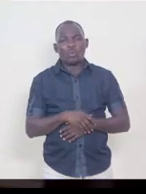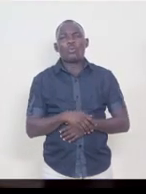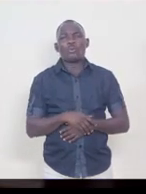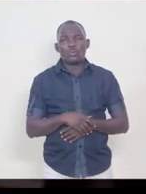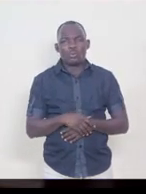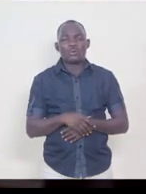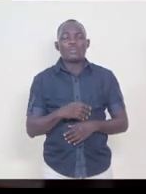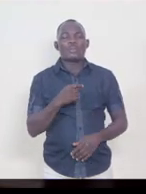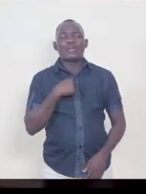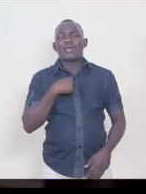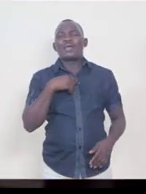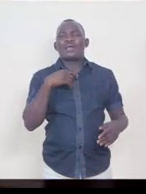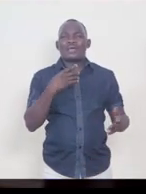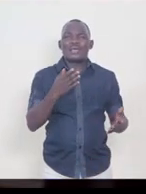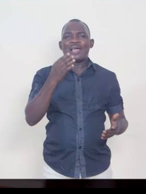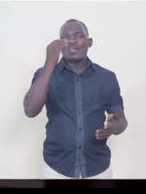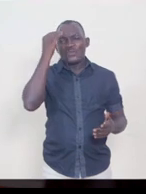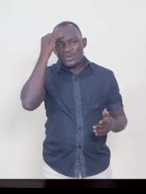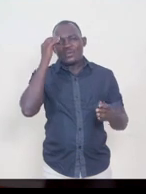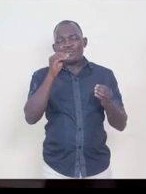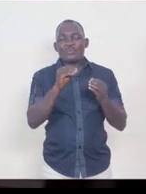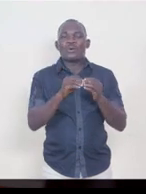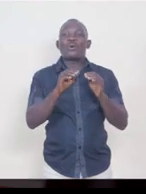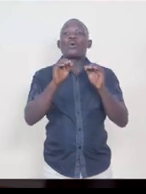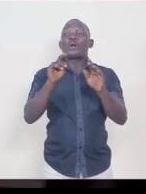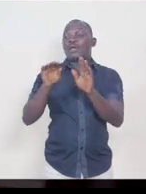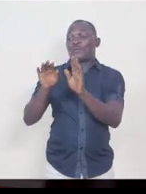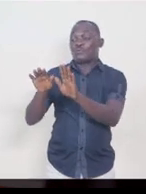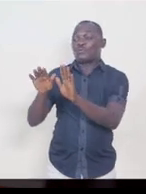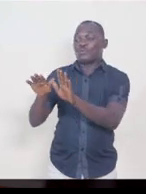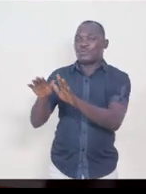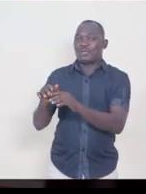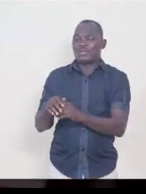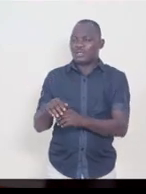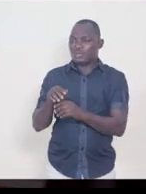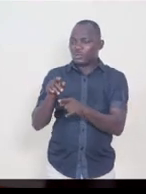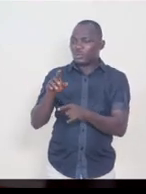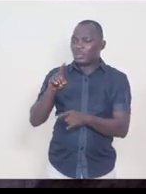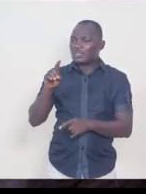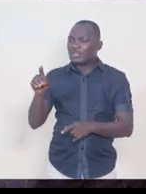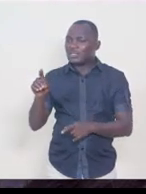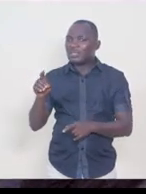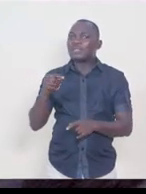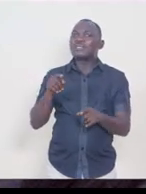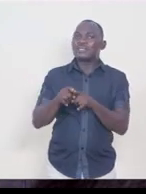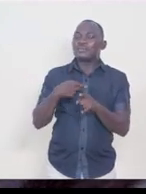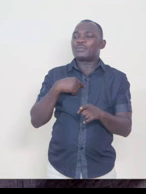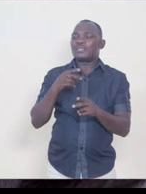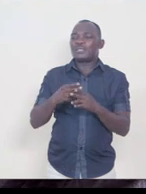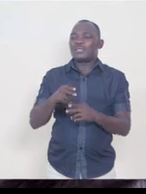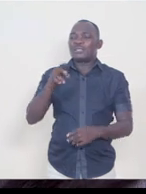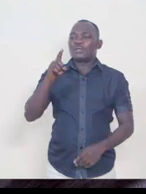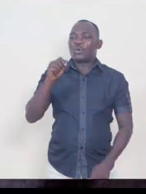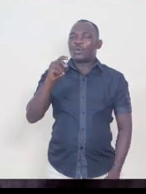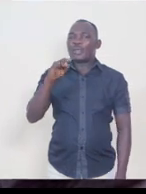No, I meant... Oh, don't worry. Miss... Didi. Sorry.